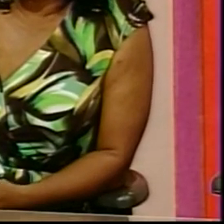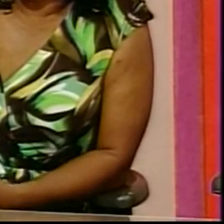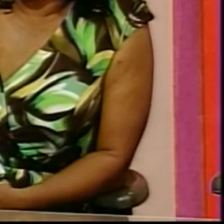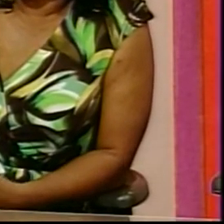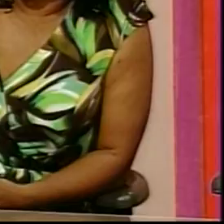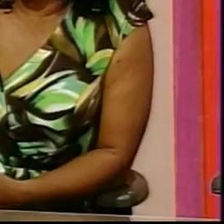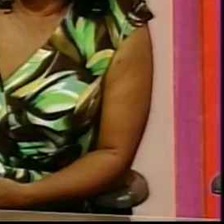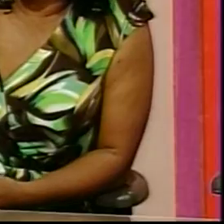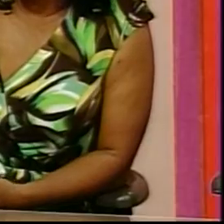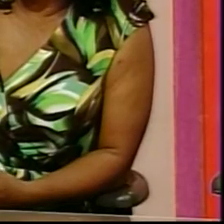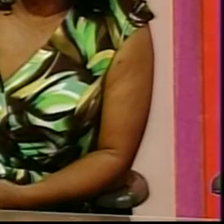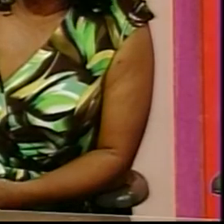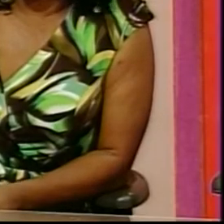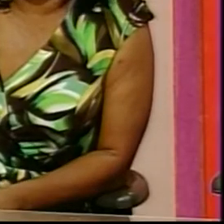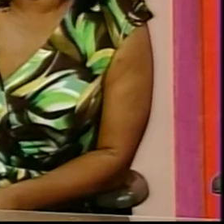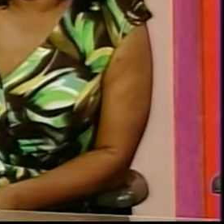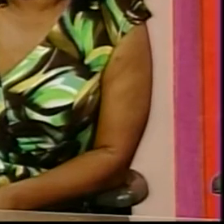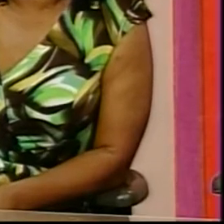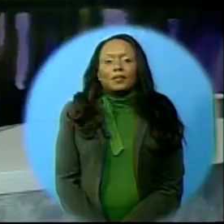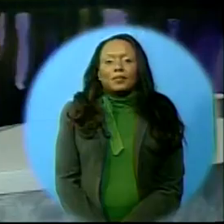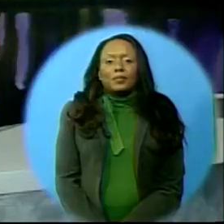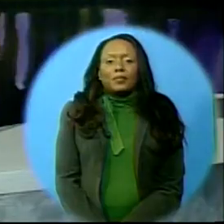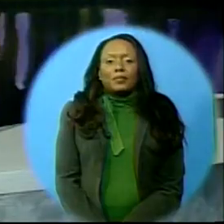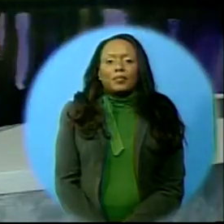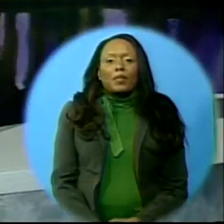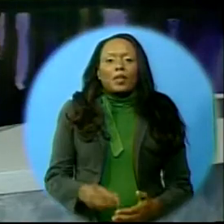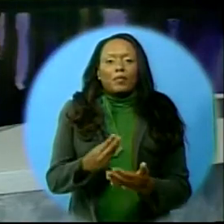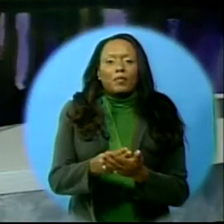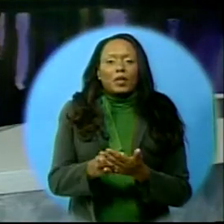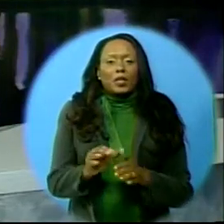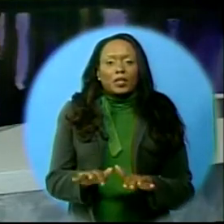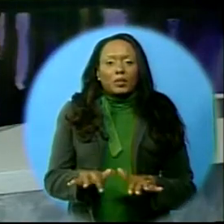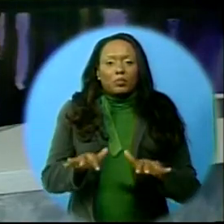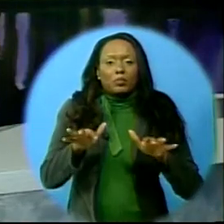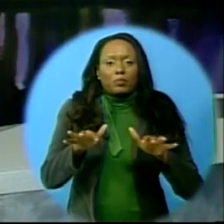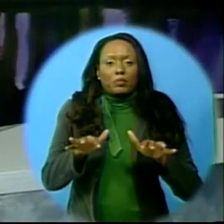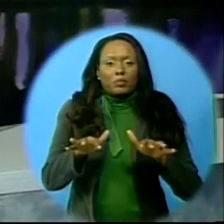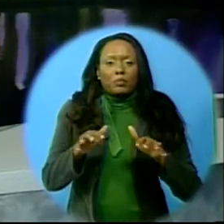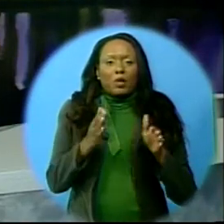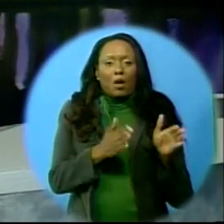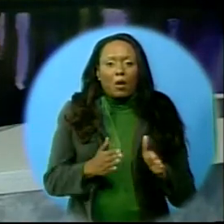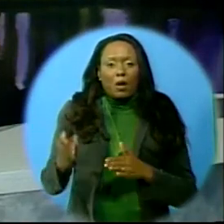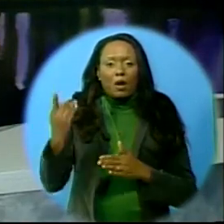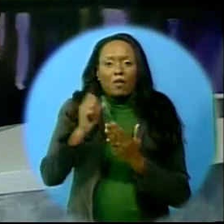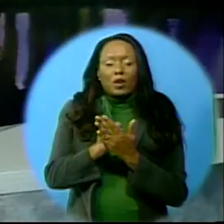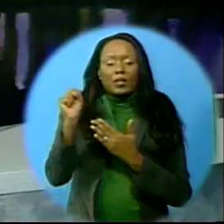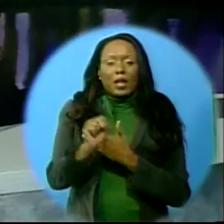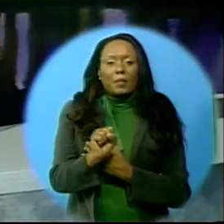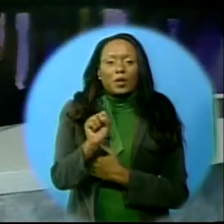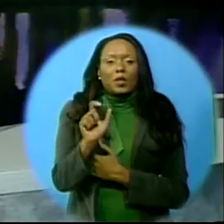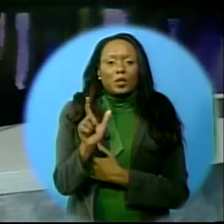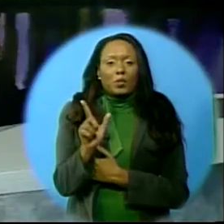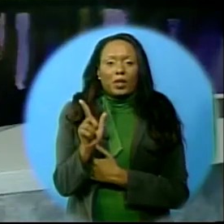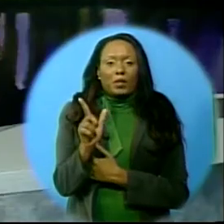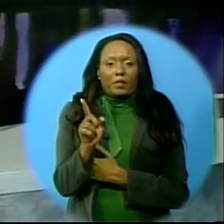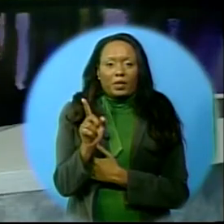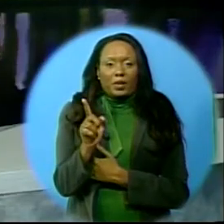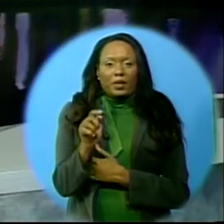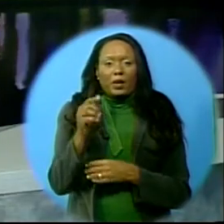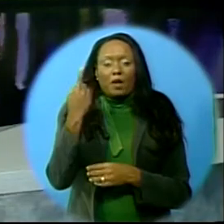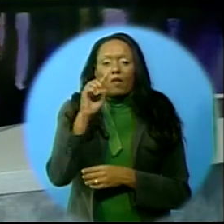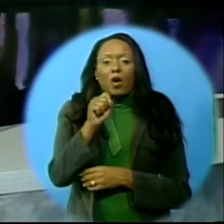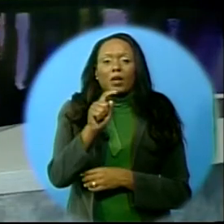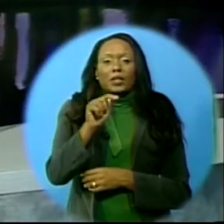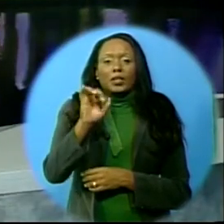circumstances under which it was built. A fundraising drive has also been organized for September 21st across the